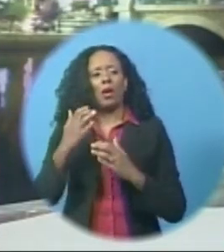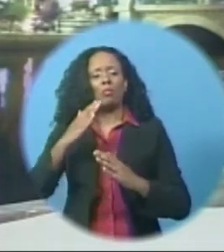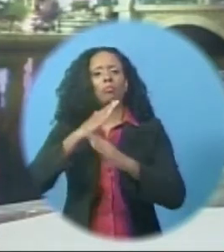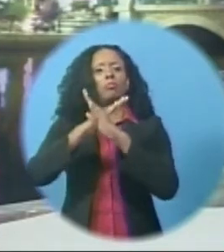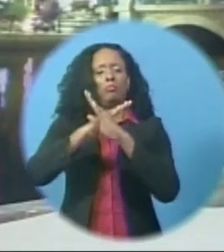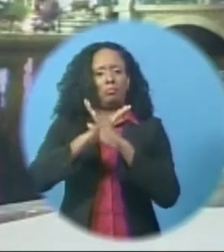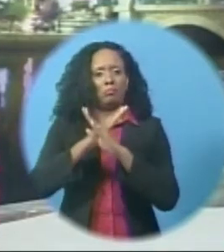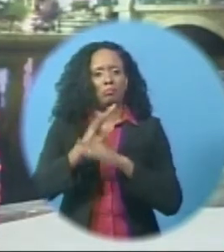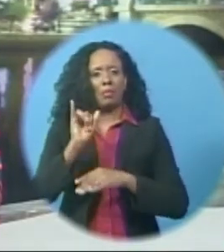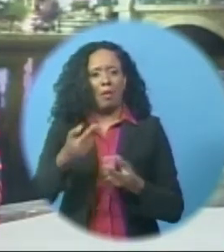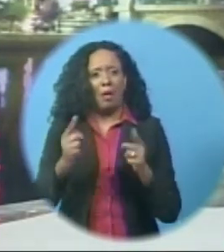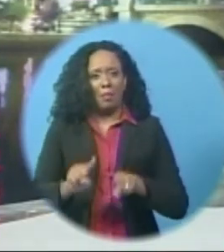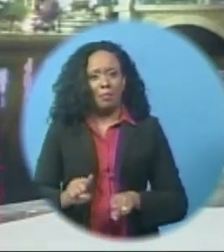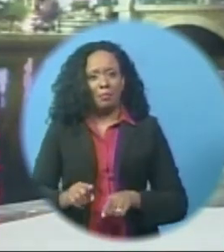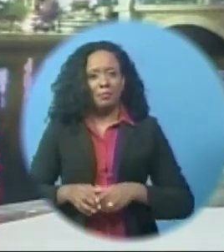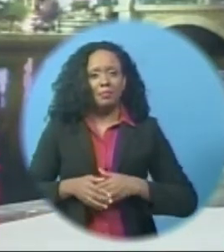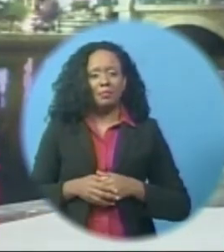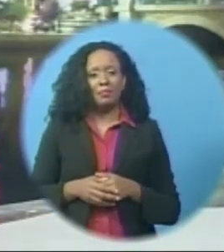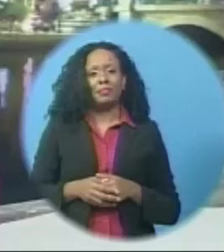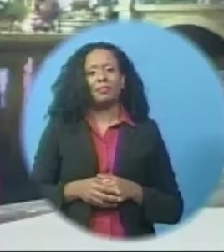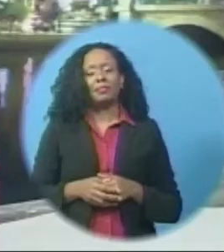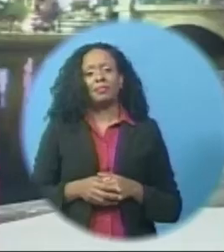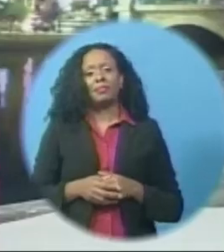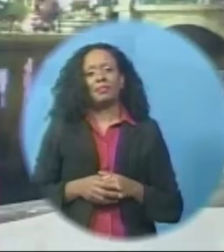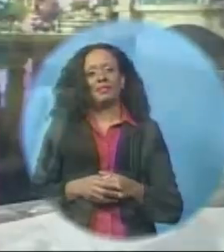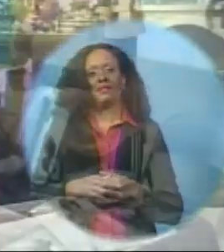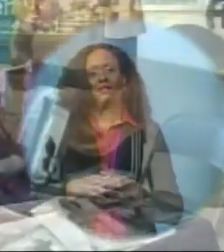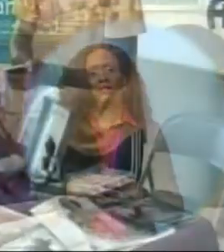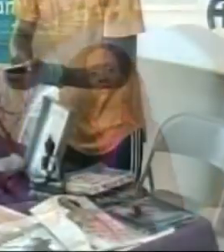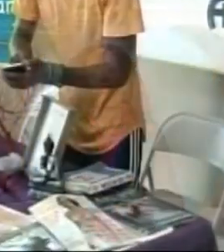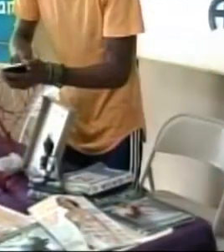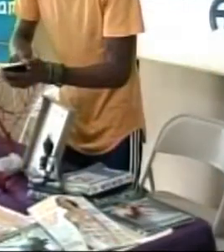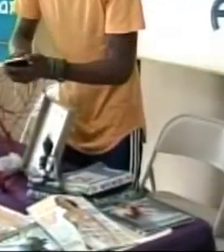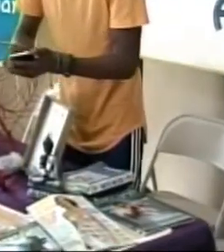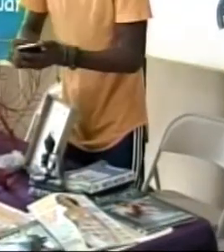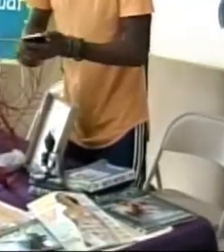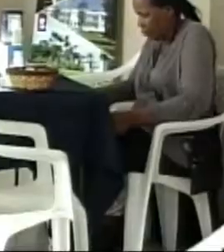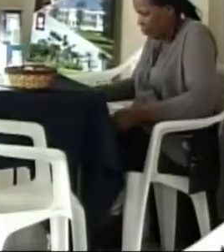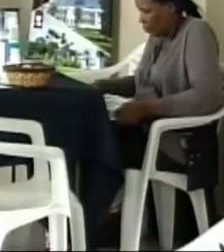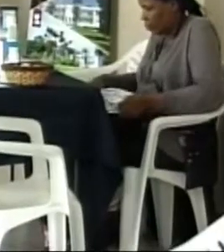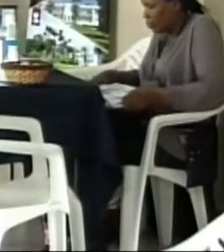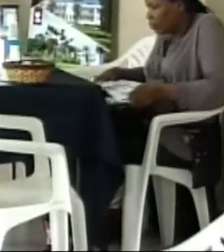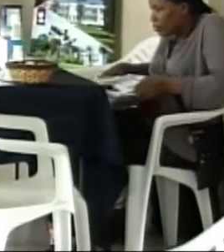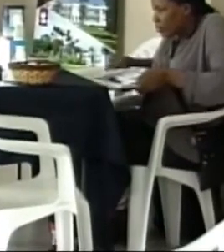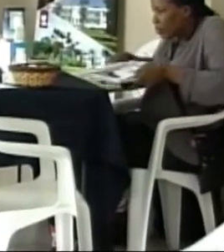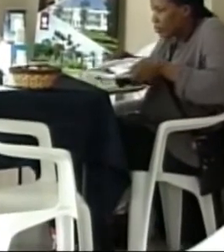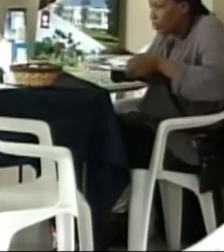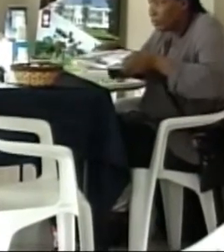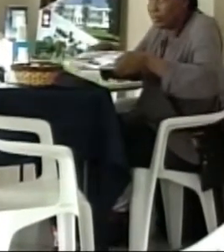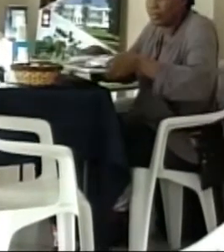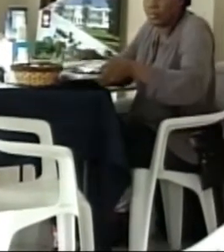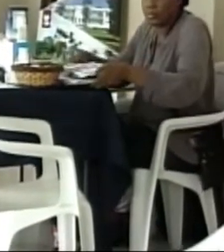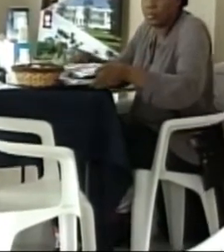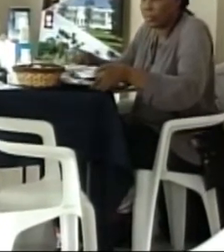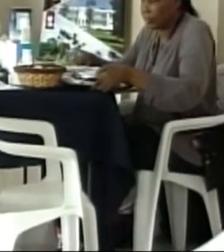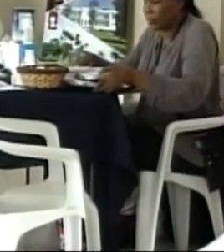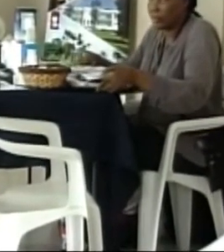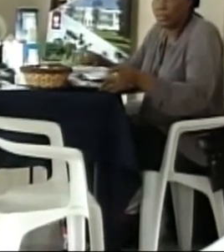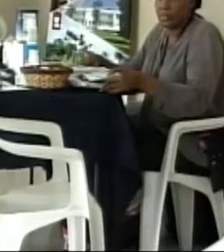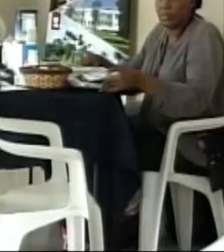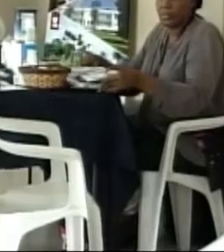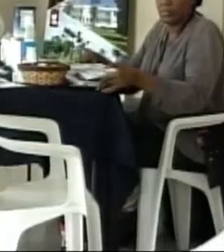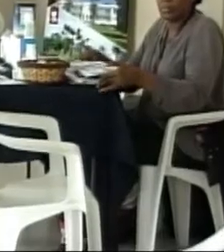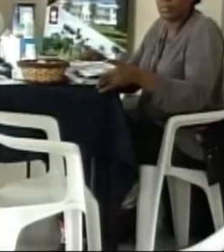HIV and AIDS. The Barbados Evangelical Association, along with the Boy Scouts Association, teamed up with the Live